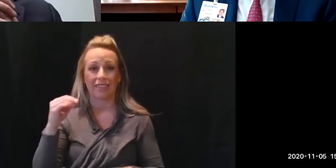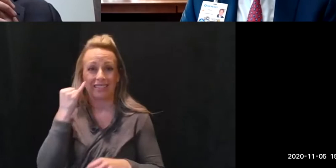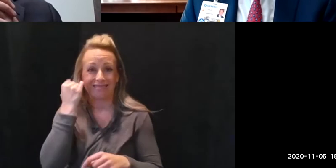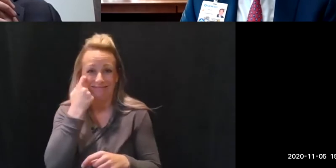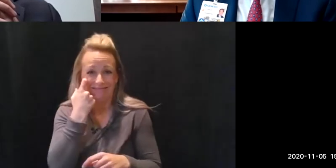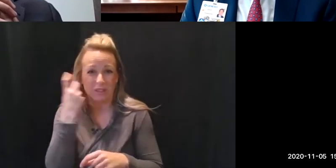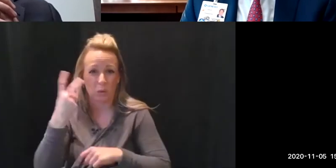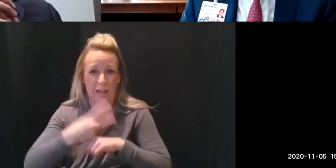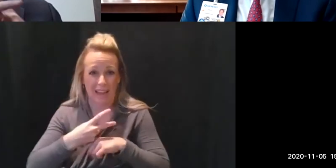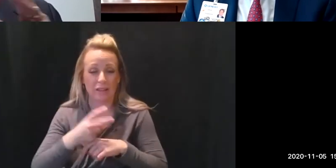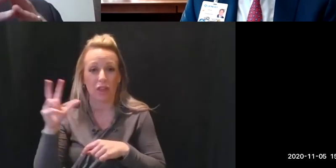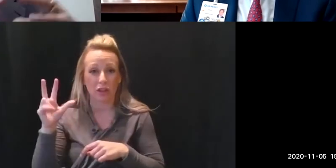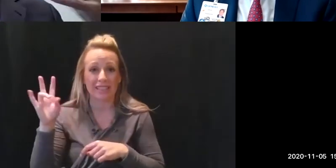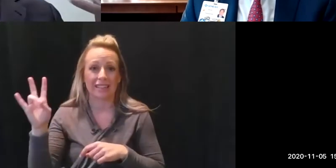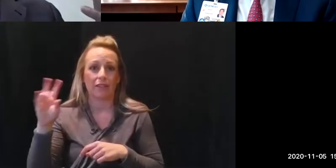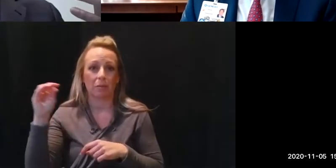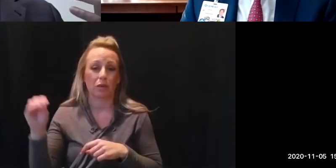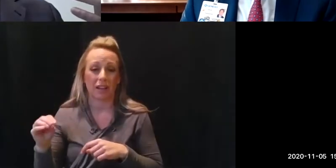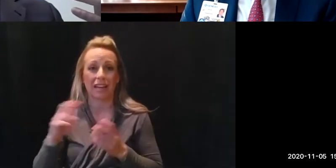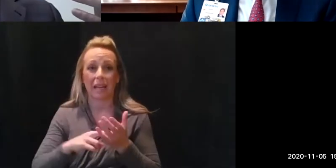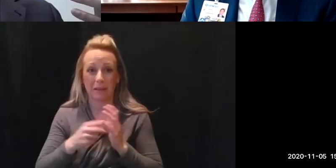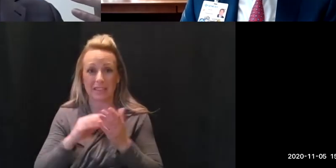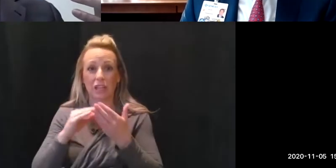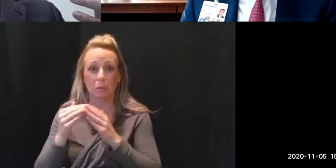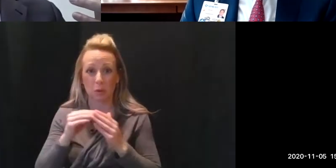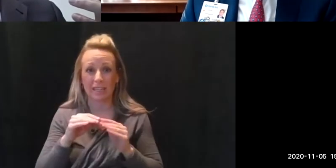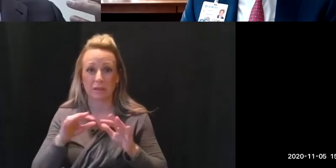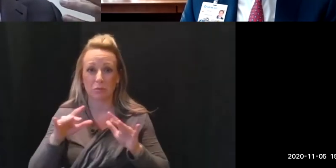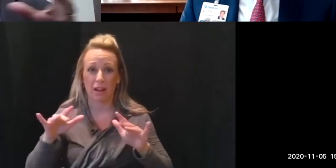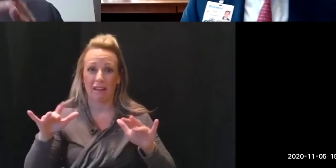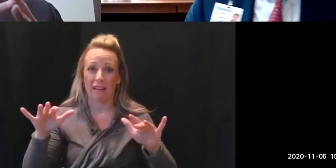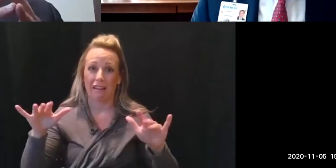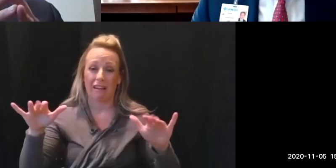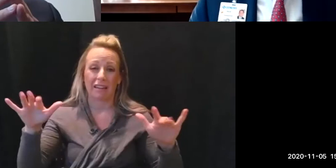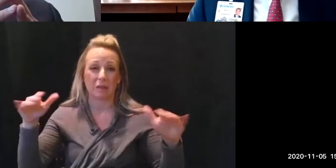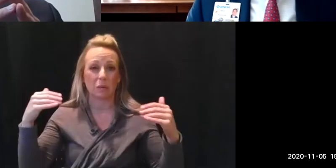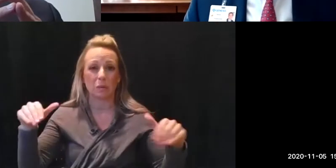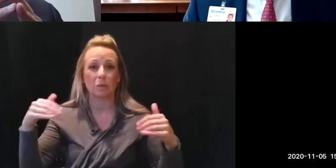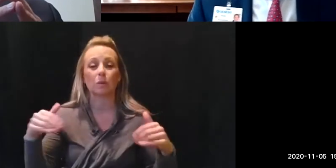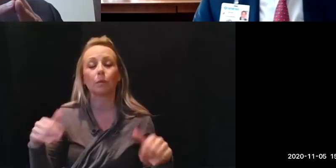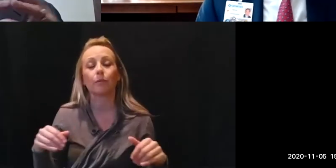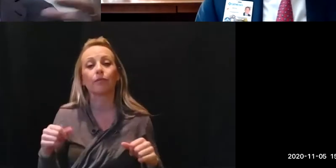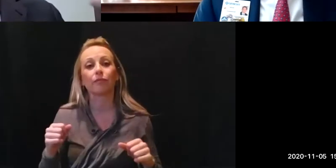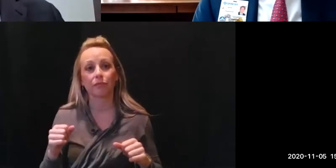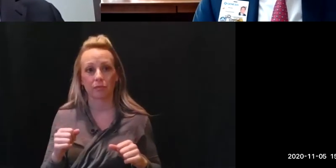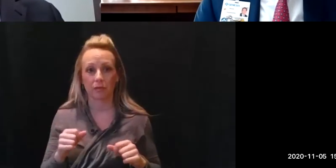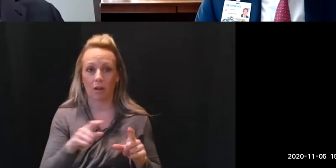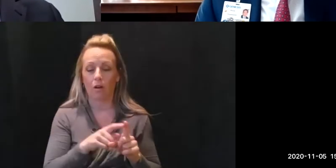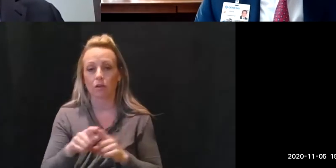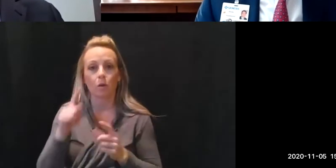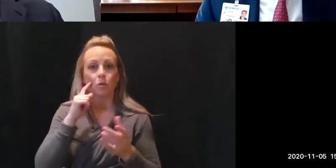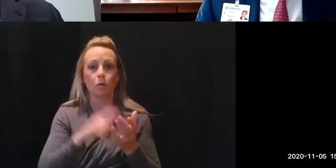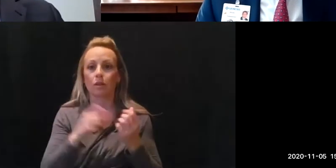been 37%. So it tells you the community spread is wide. Now, on top of that, we're seeing many more patients